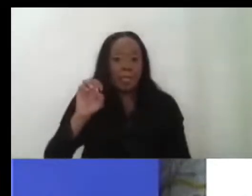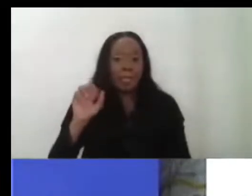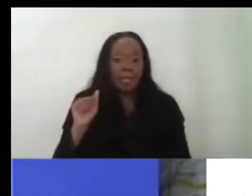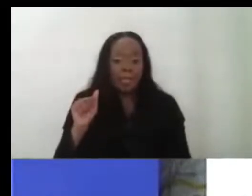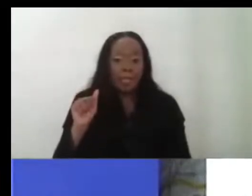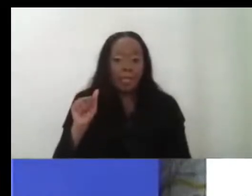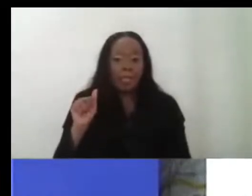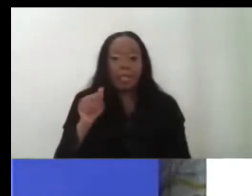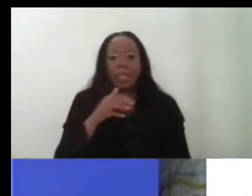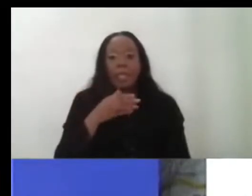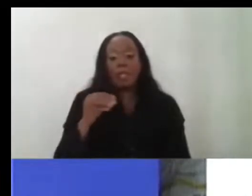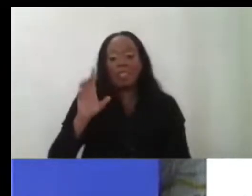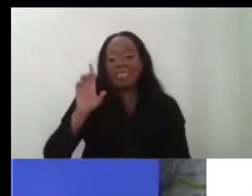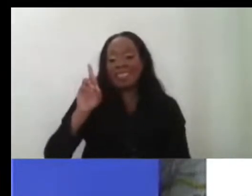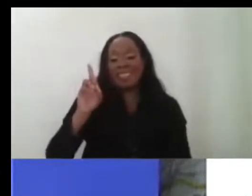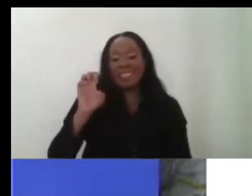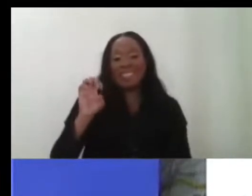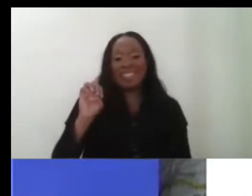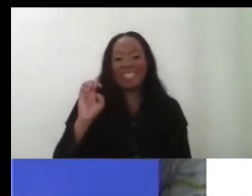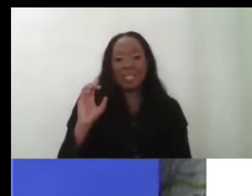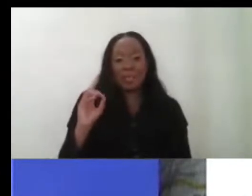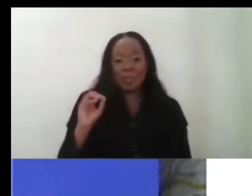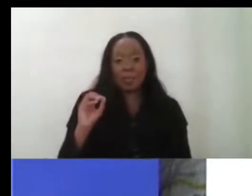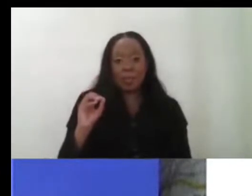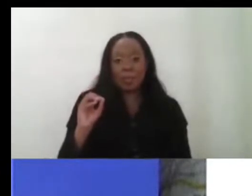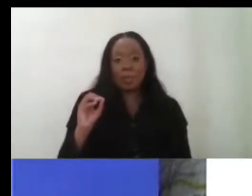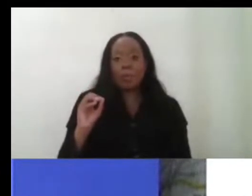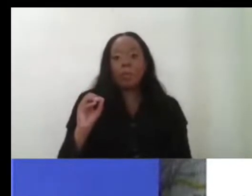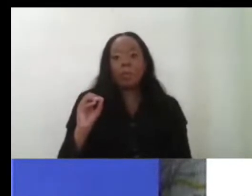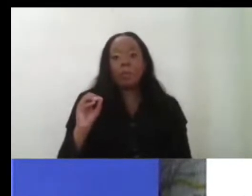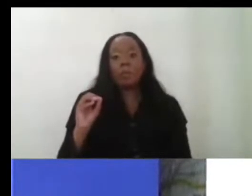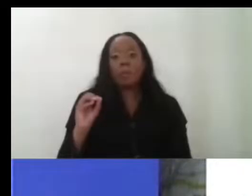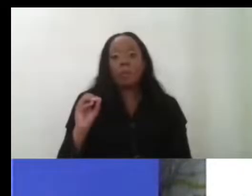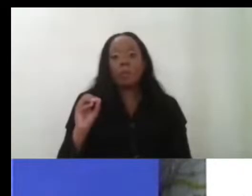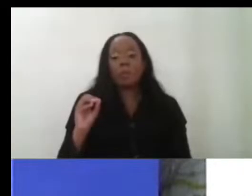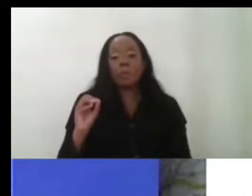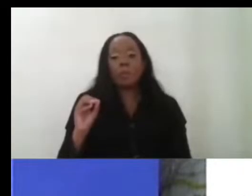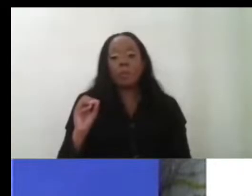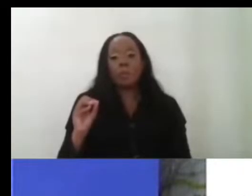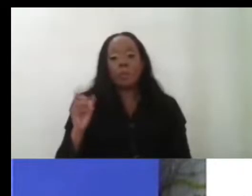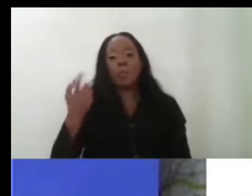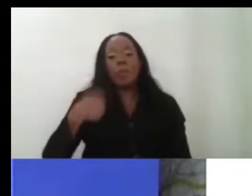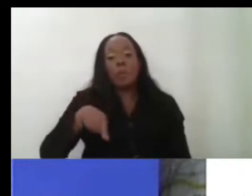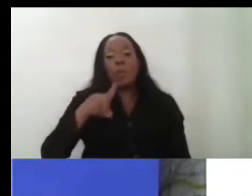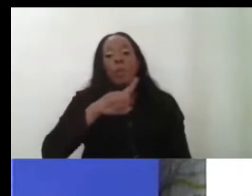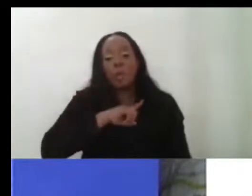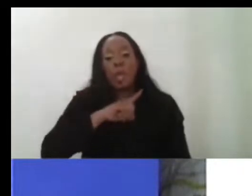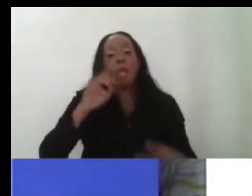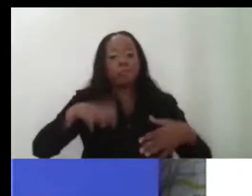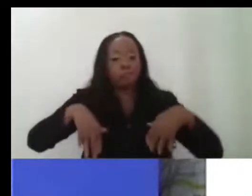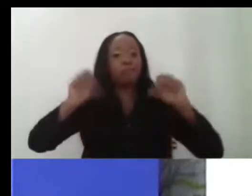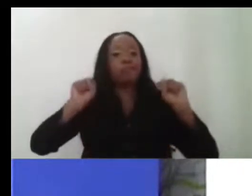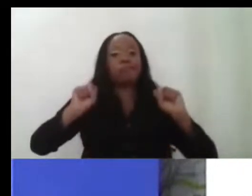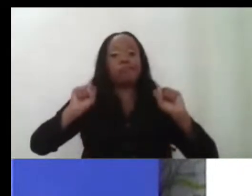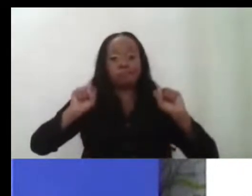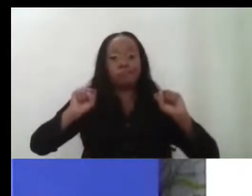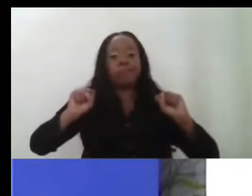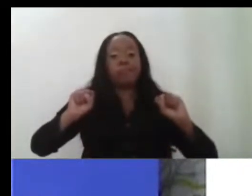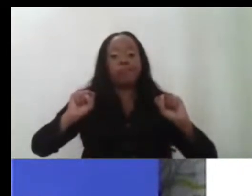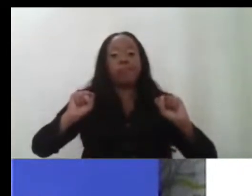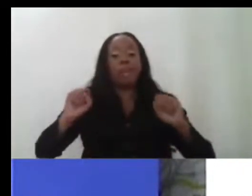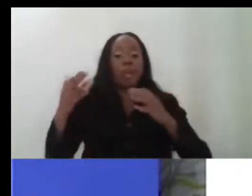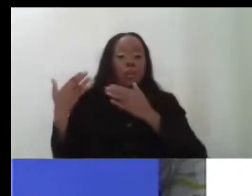the district emergency organizations, we are undertaking an exercise where we are